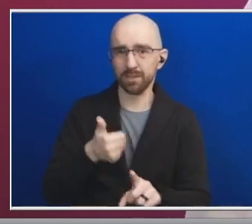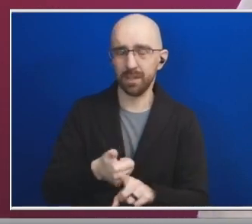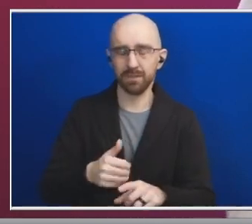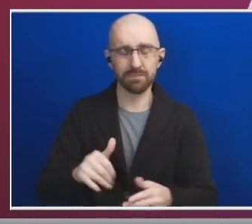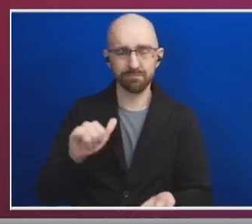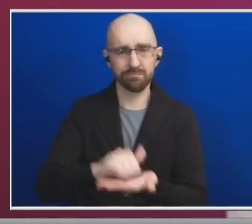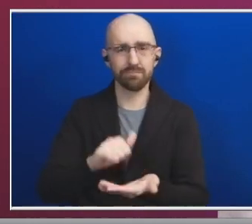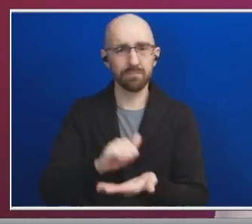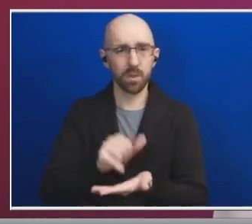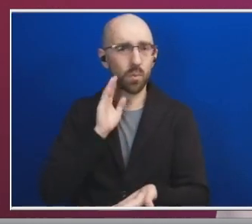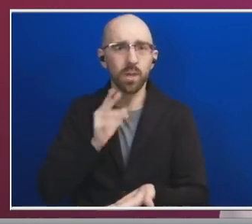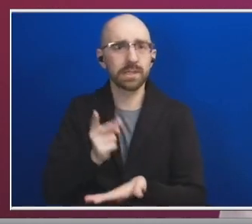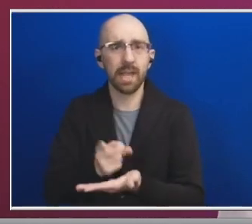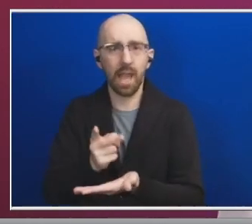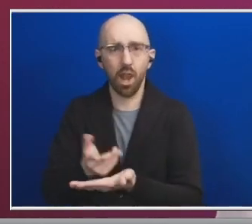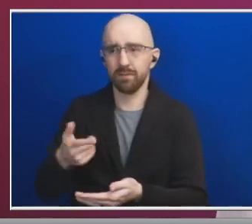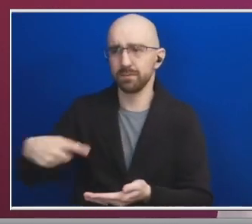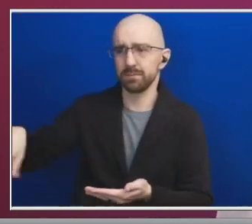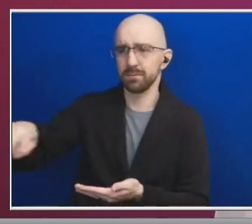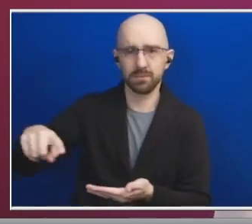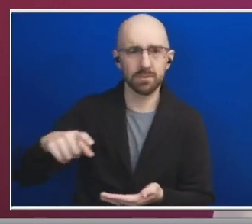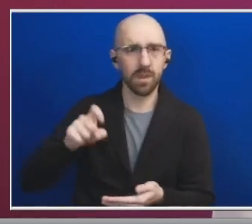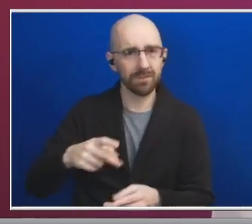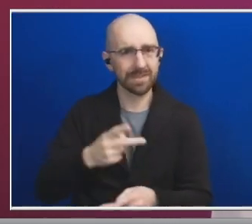and you've got to take care of each other.